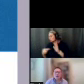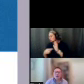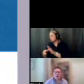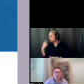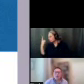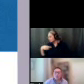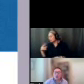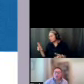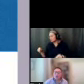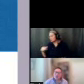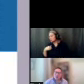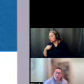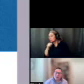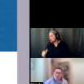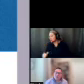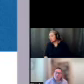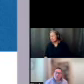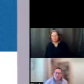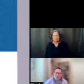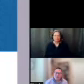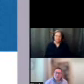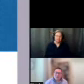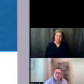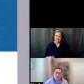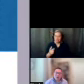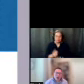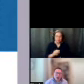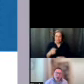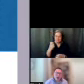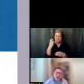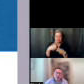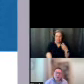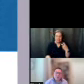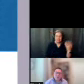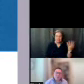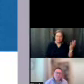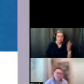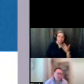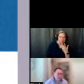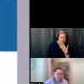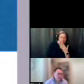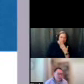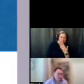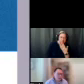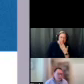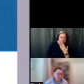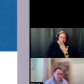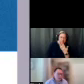So you're right. You're right. That's a difficult one. I,